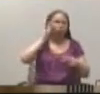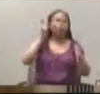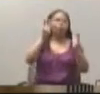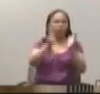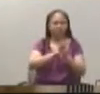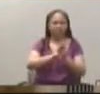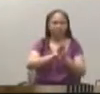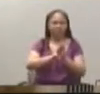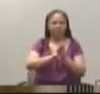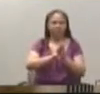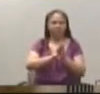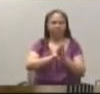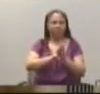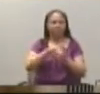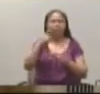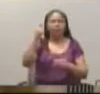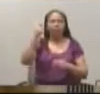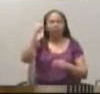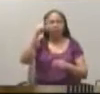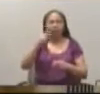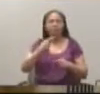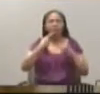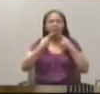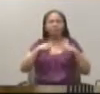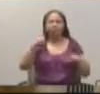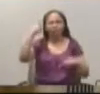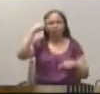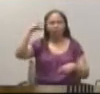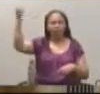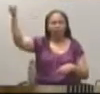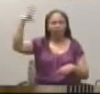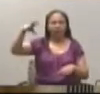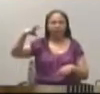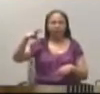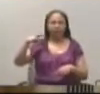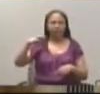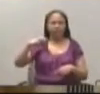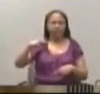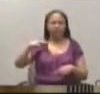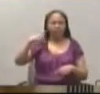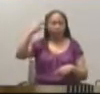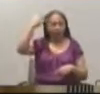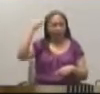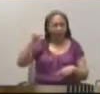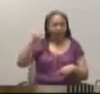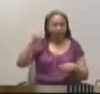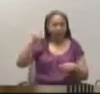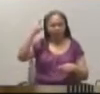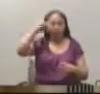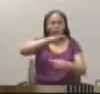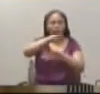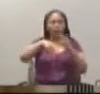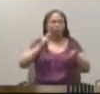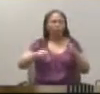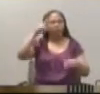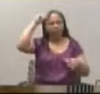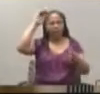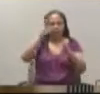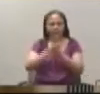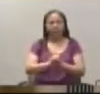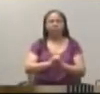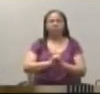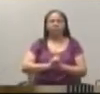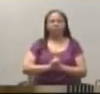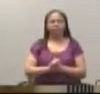witness to speak for the light, so that everyone might believe